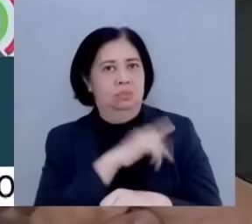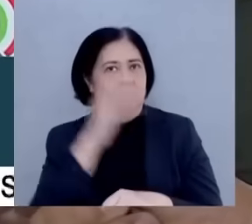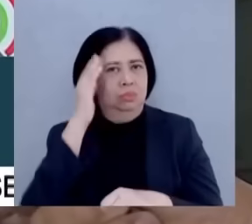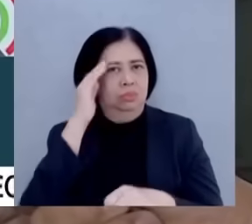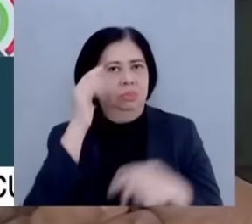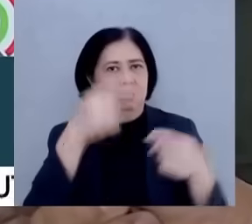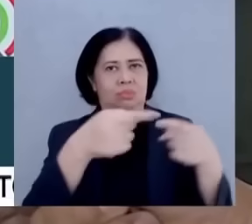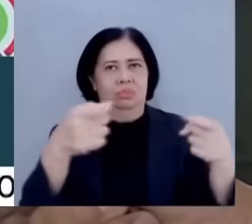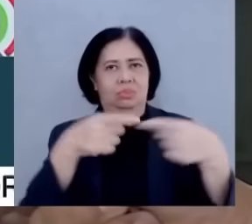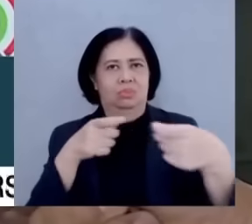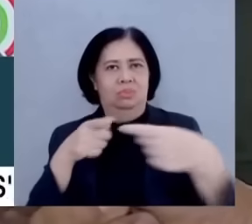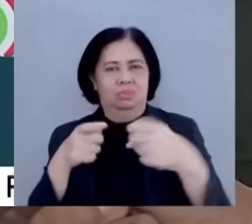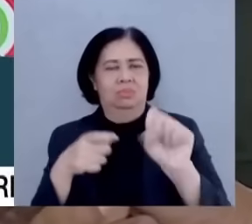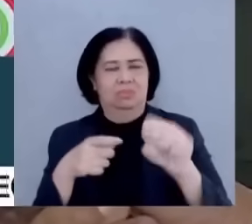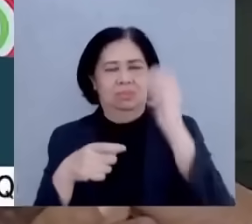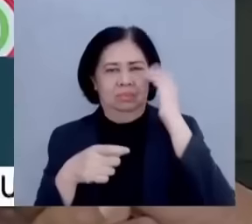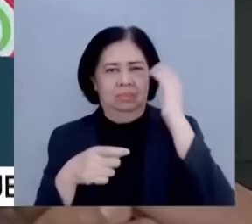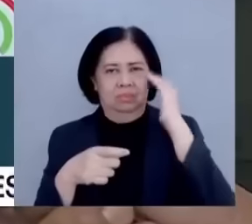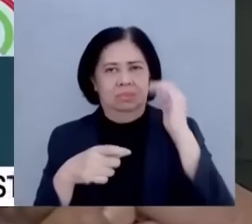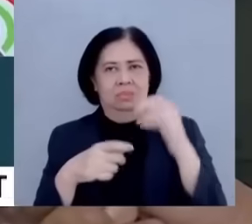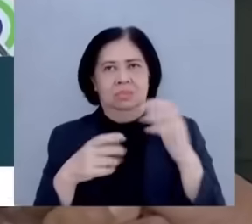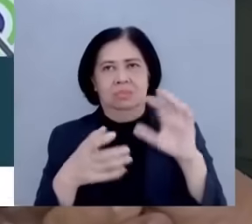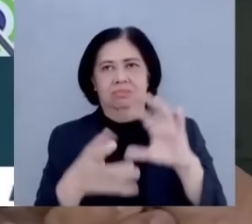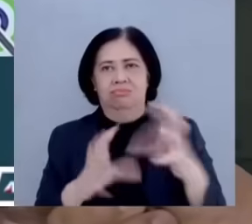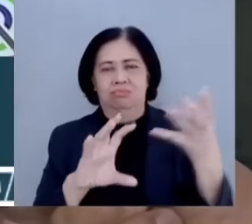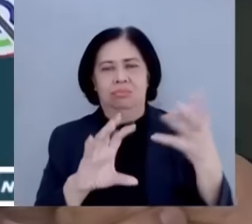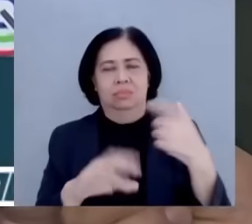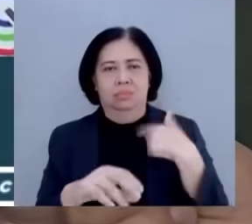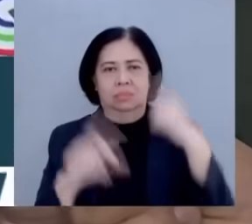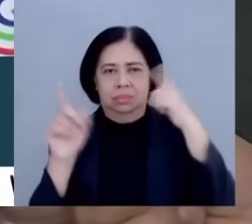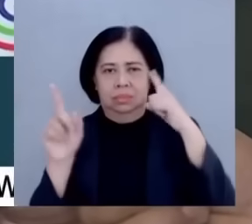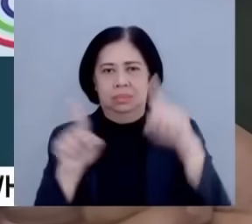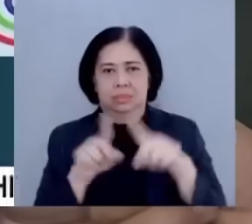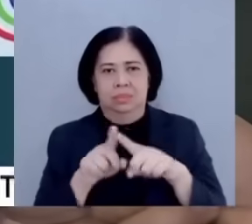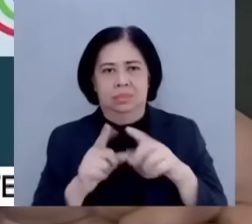I agree with fractured governance. I agree